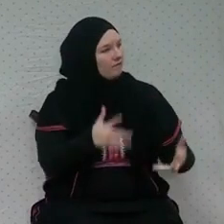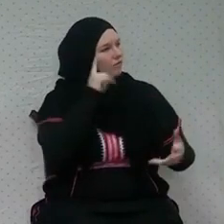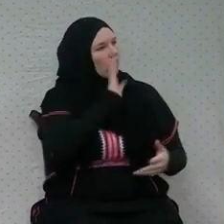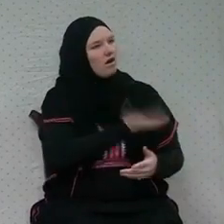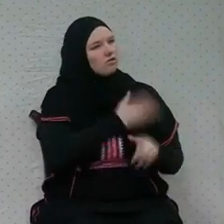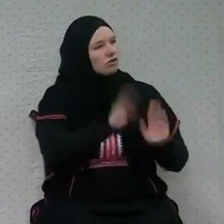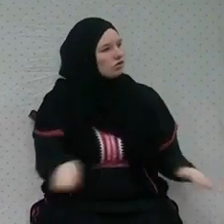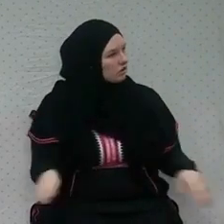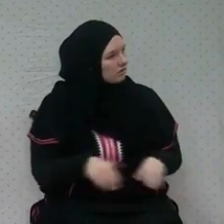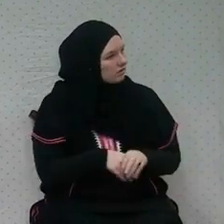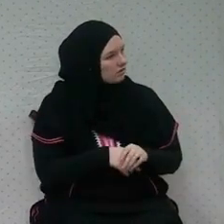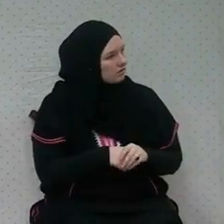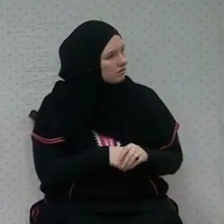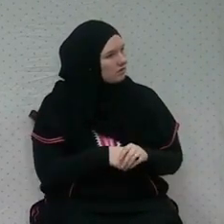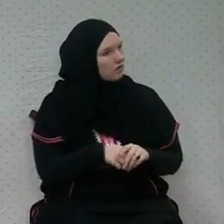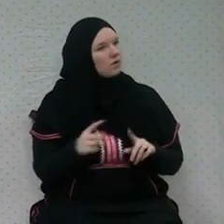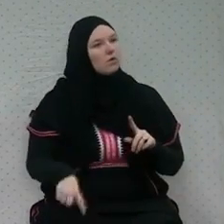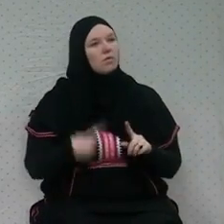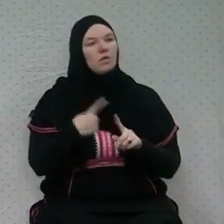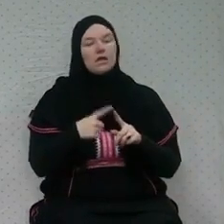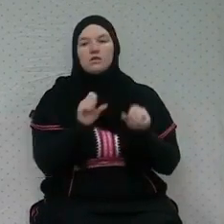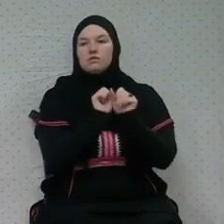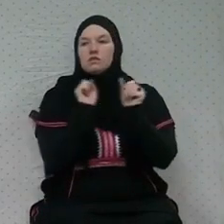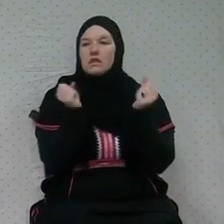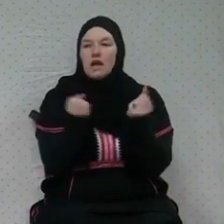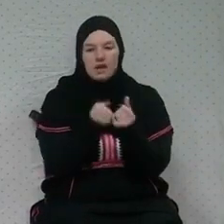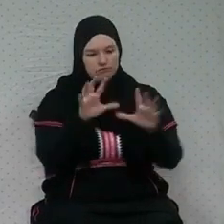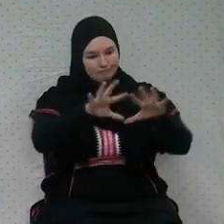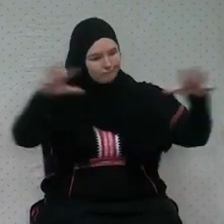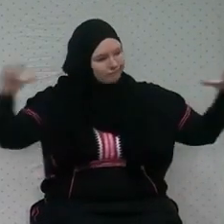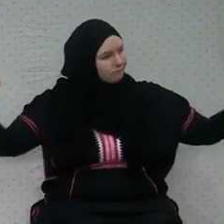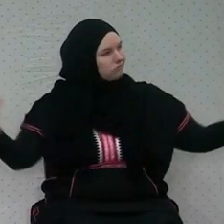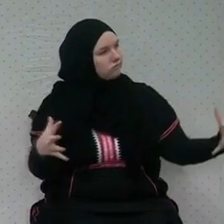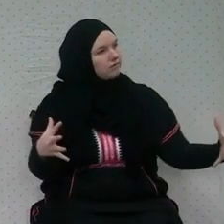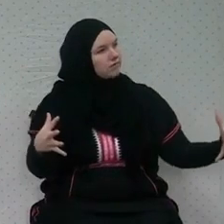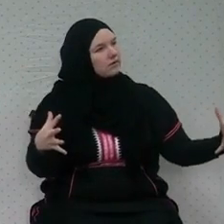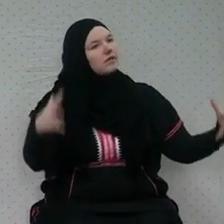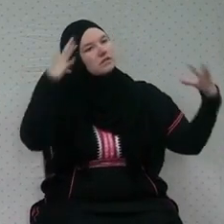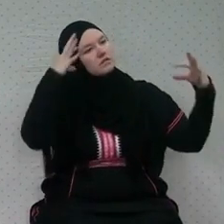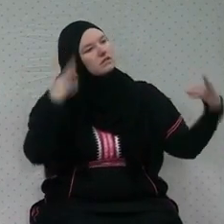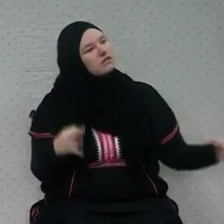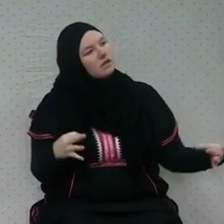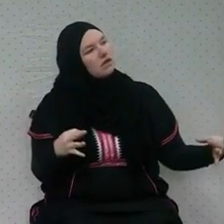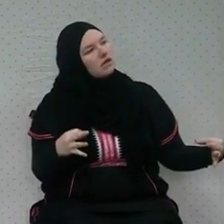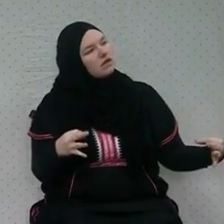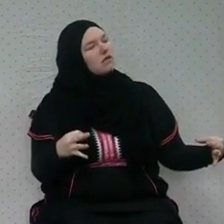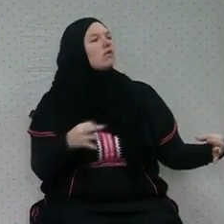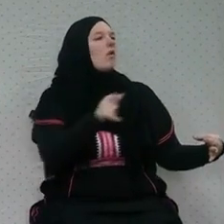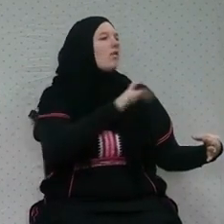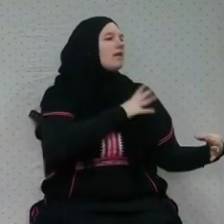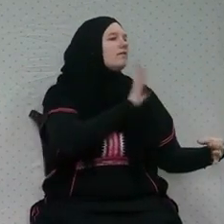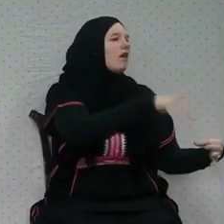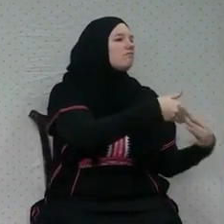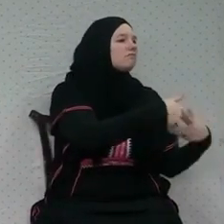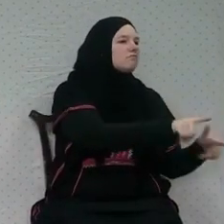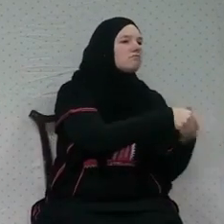ta'ala when the society collectively decides such decisions? What